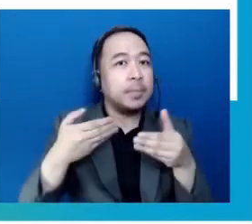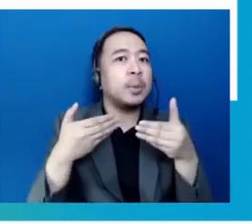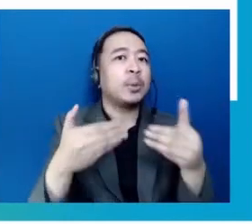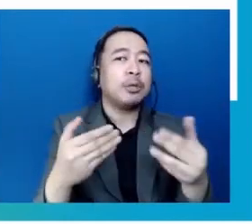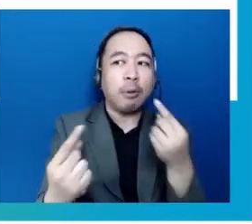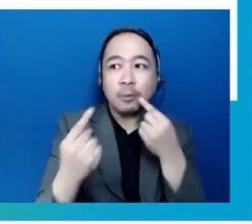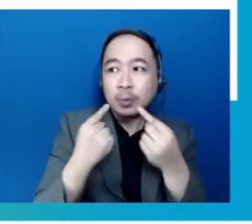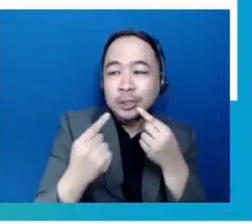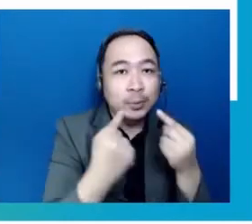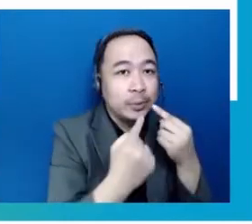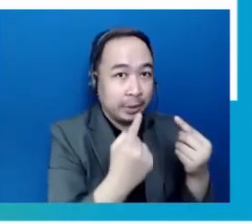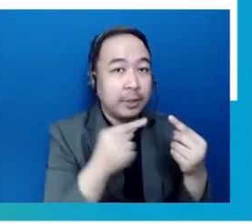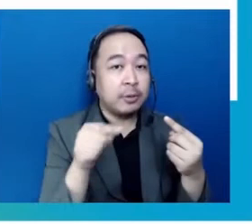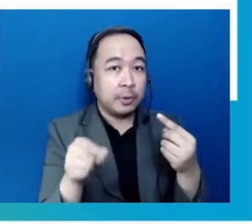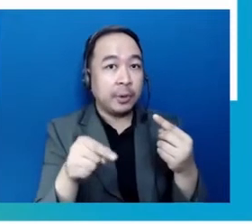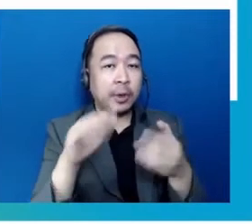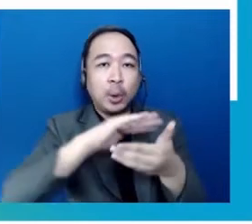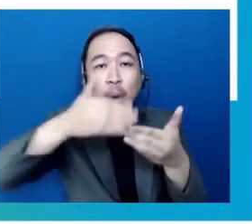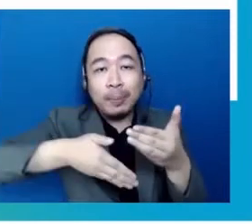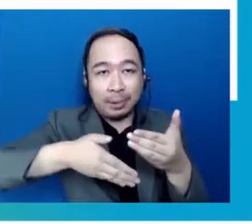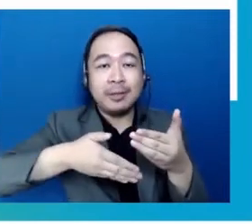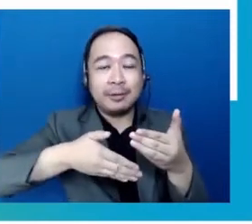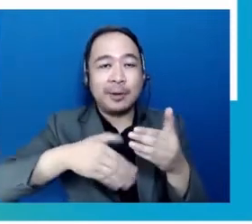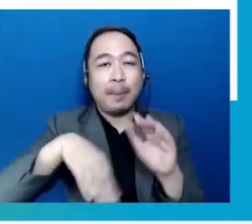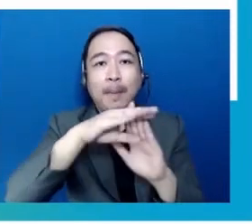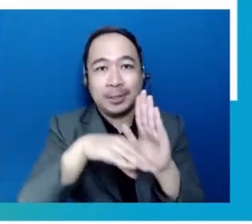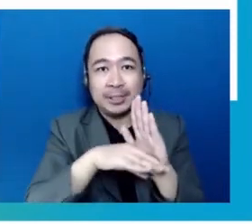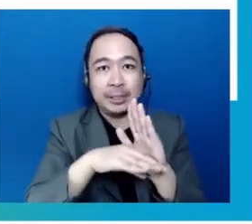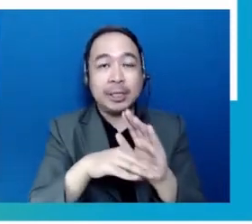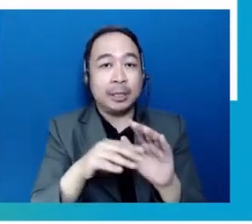and complete our new policy by COP26 in November.